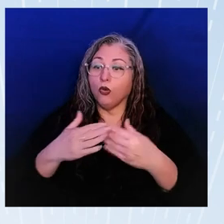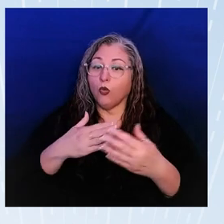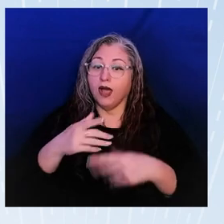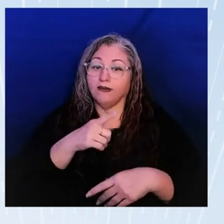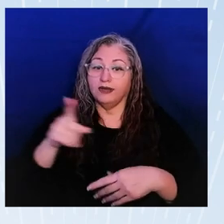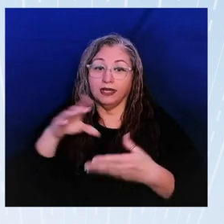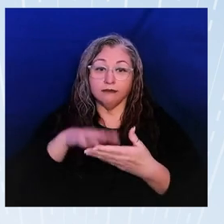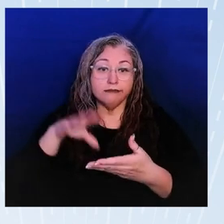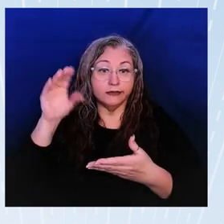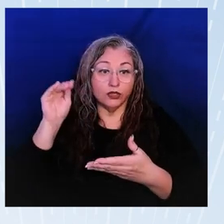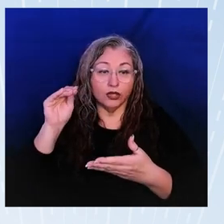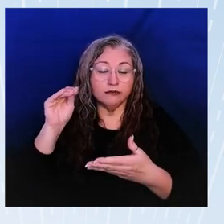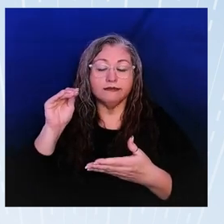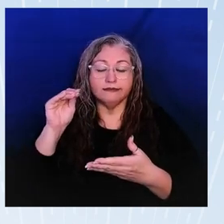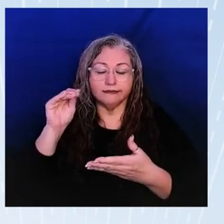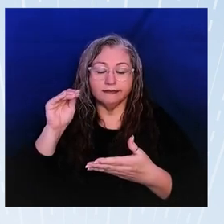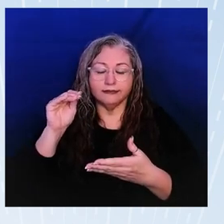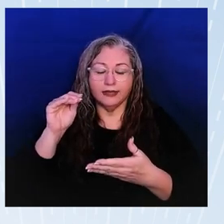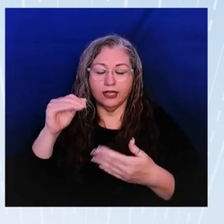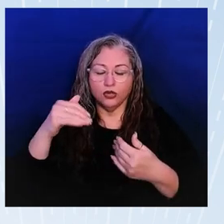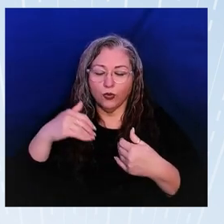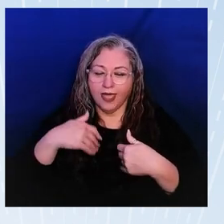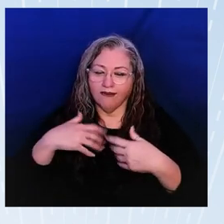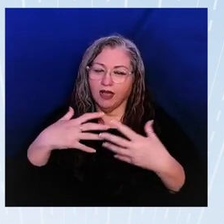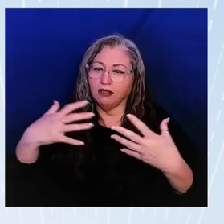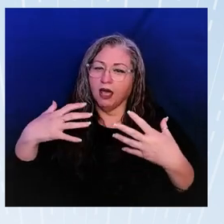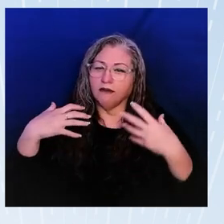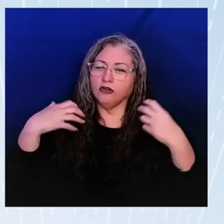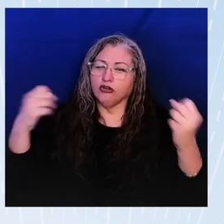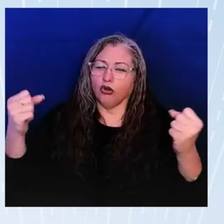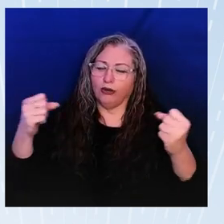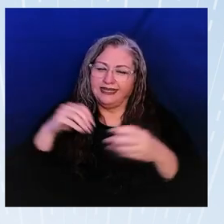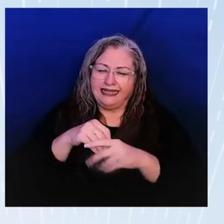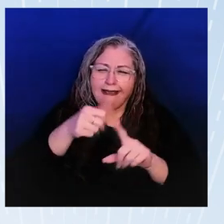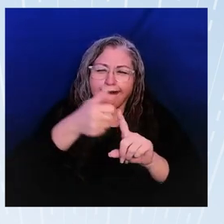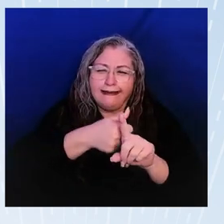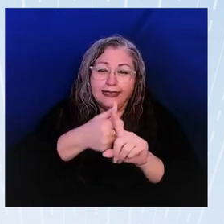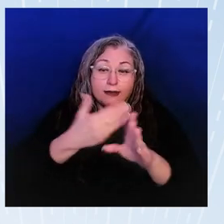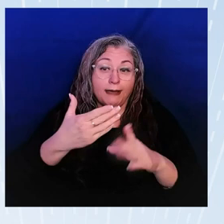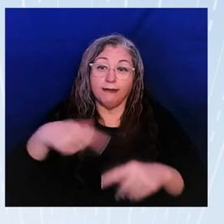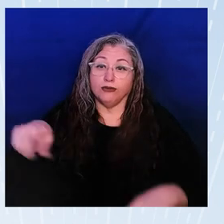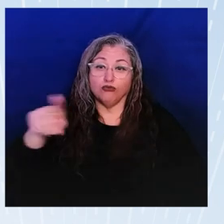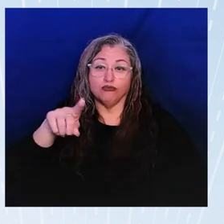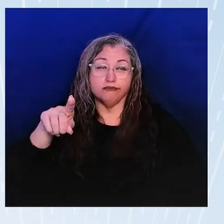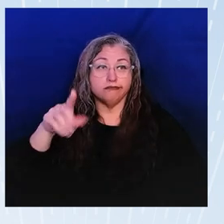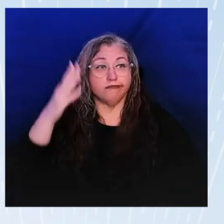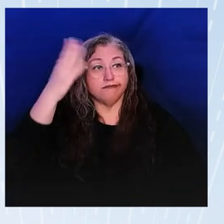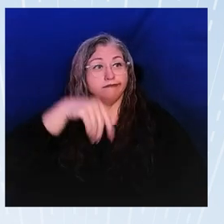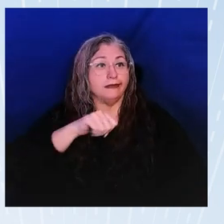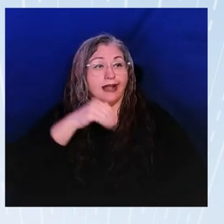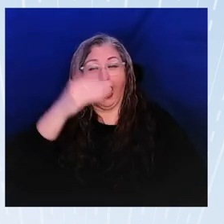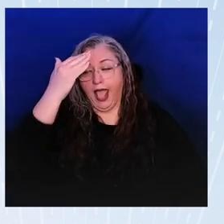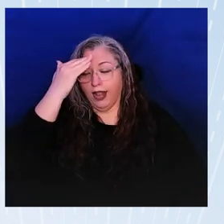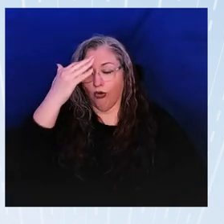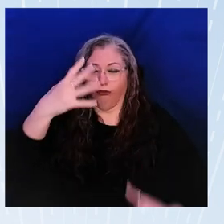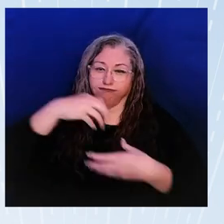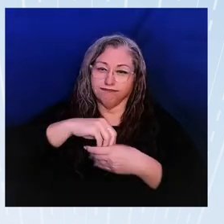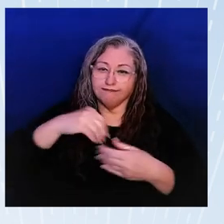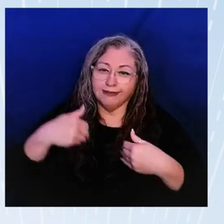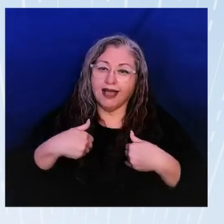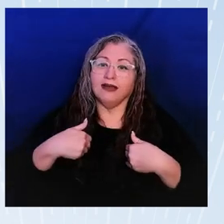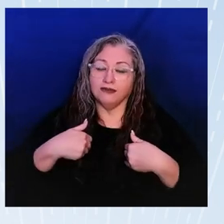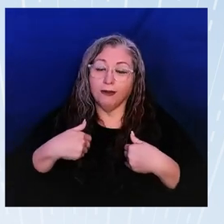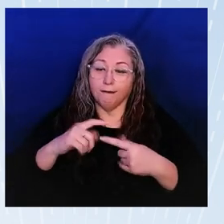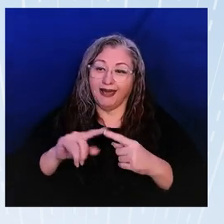that there is incredible courage in all of us that we might not even know we have, but that in a